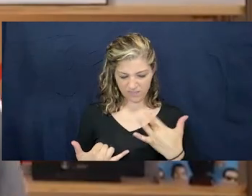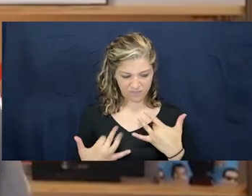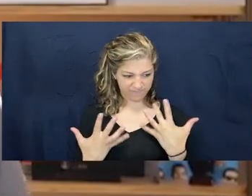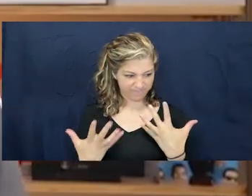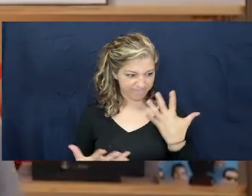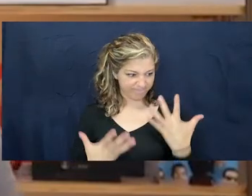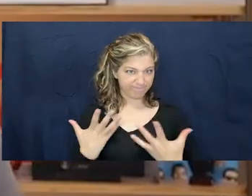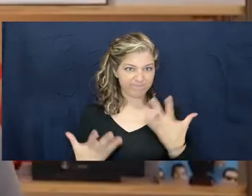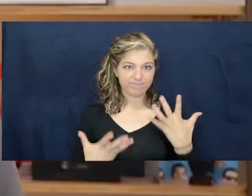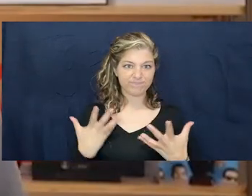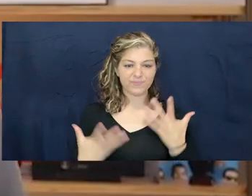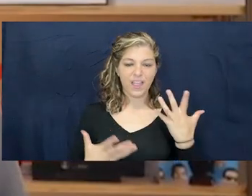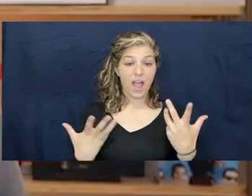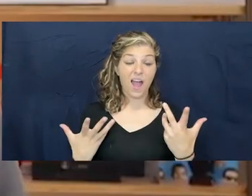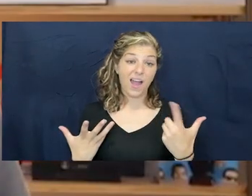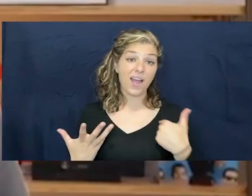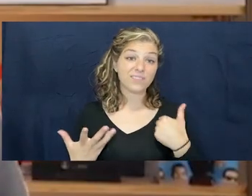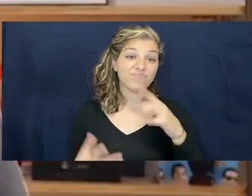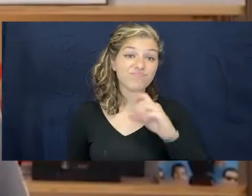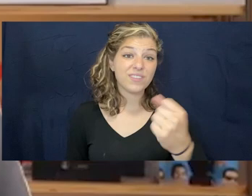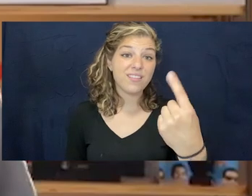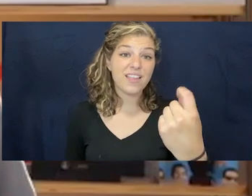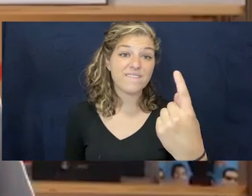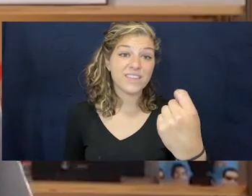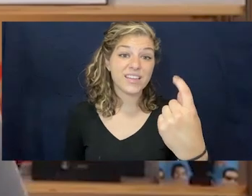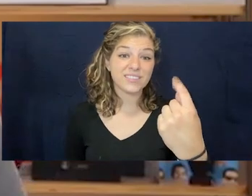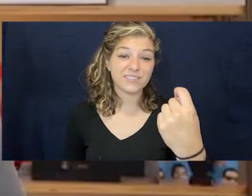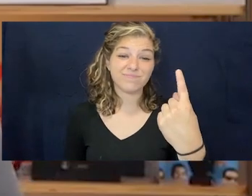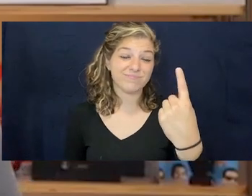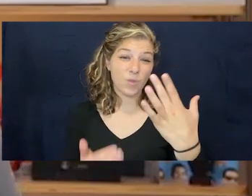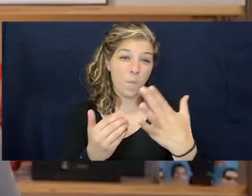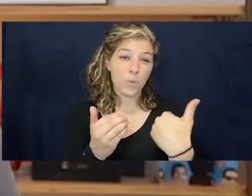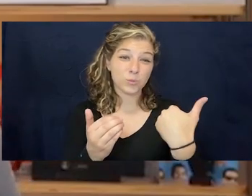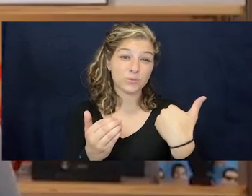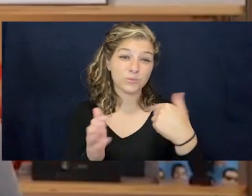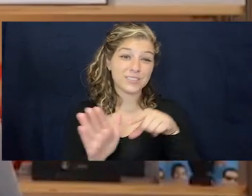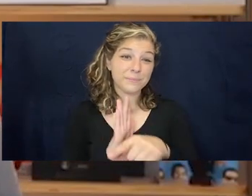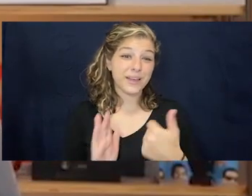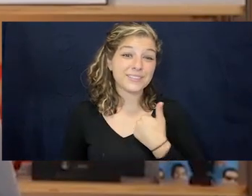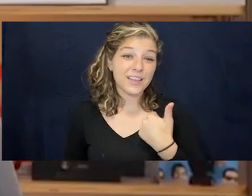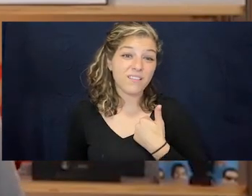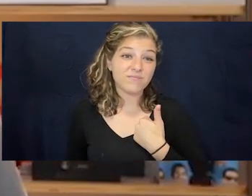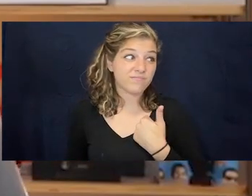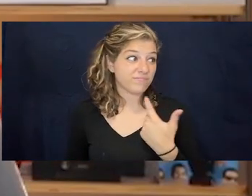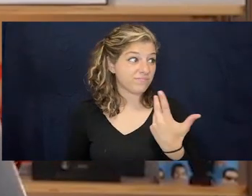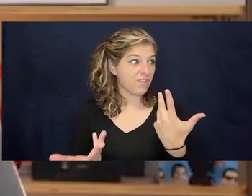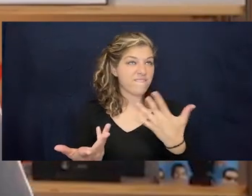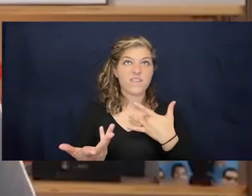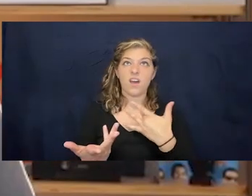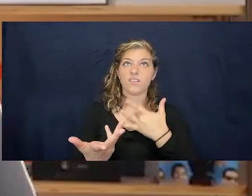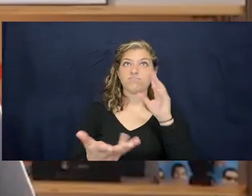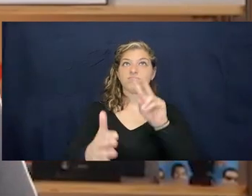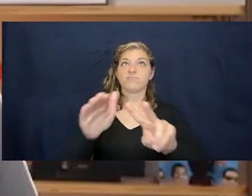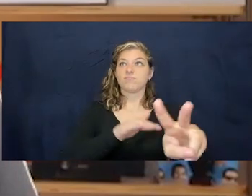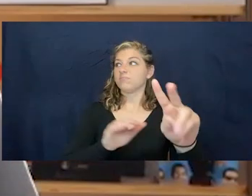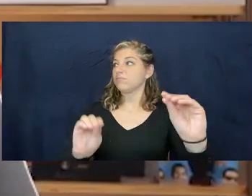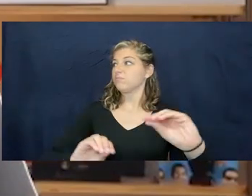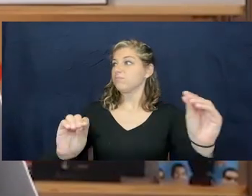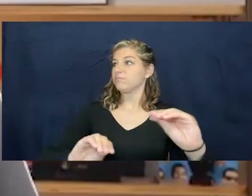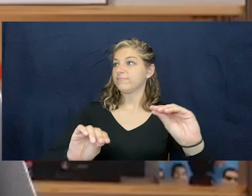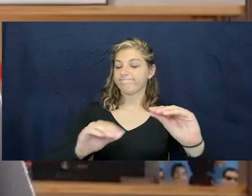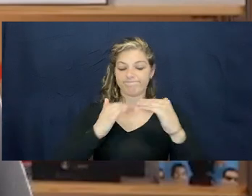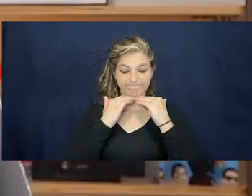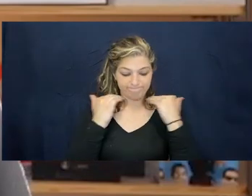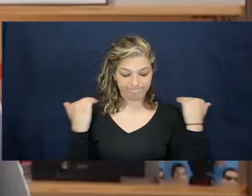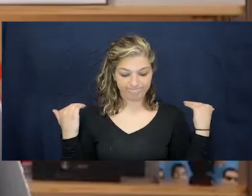different and standing in the body that I do, to a point where I was 11 and nearly ended my